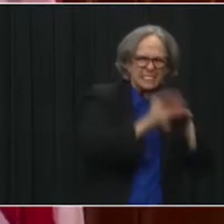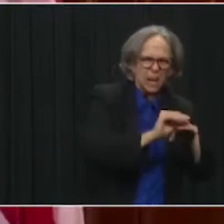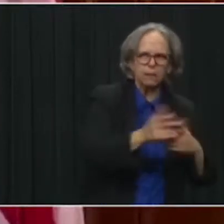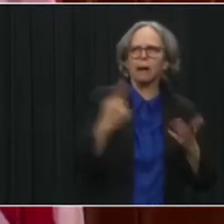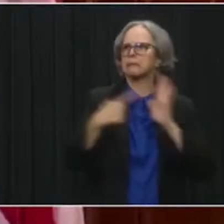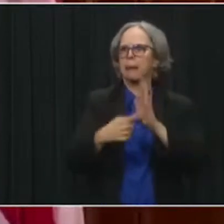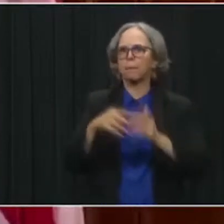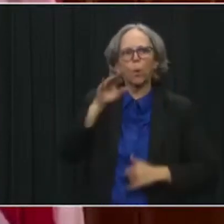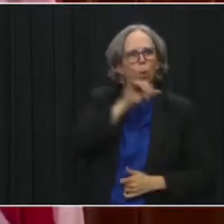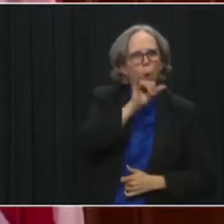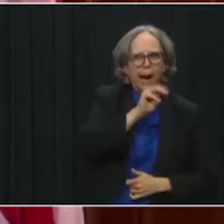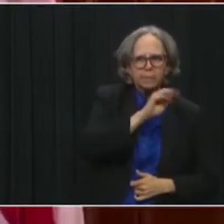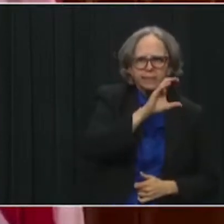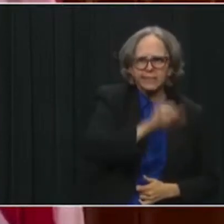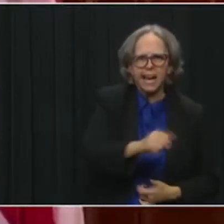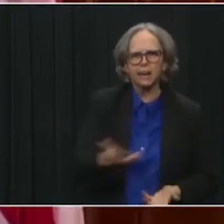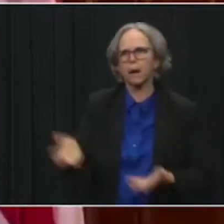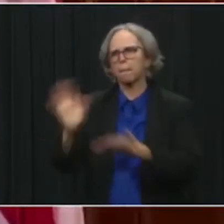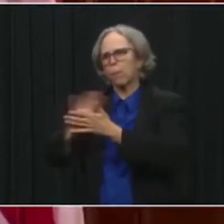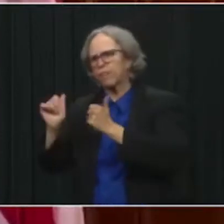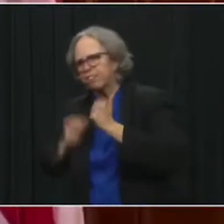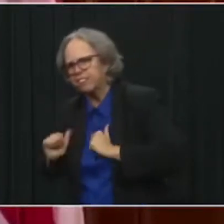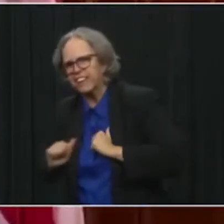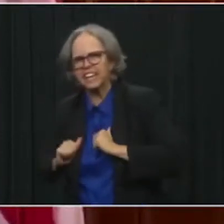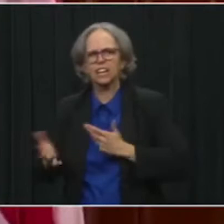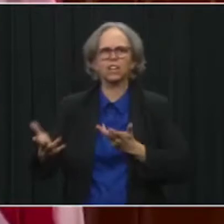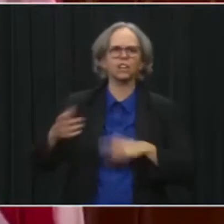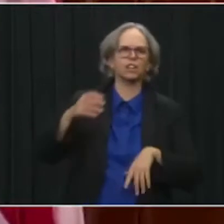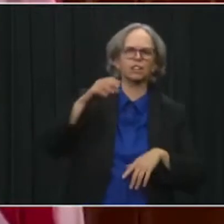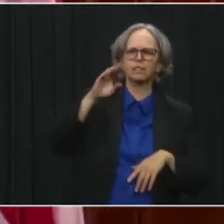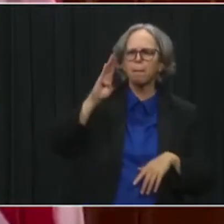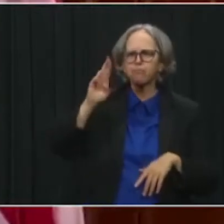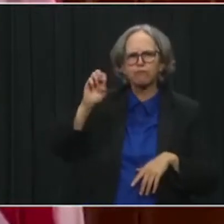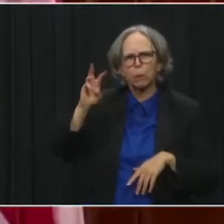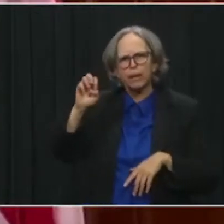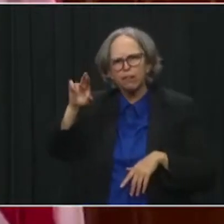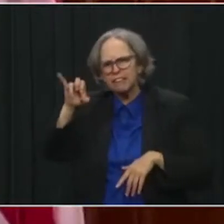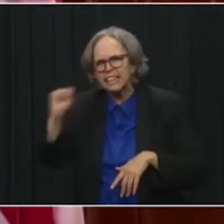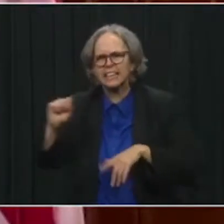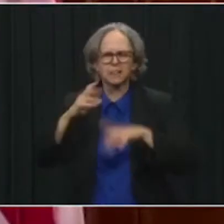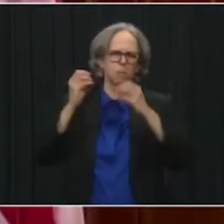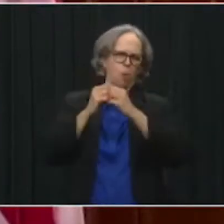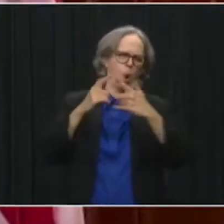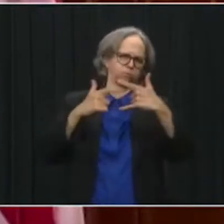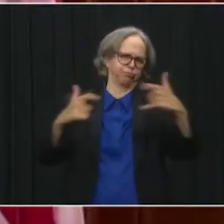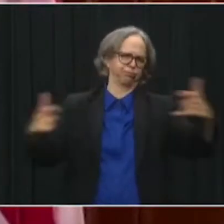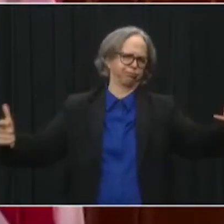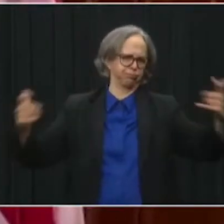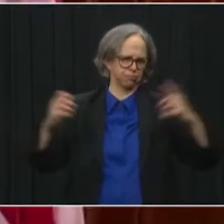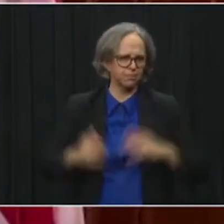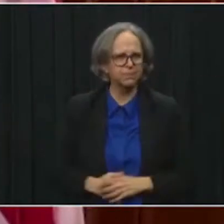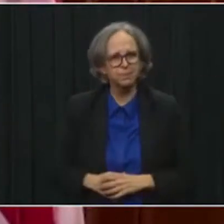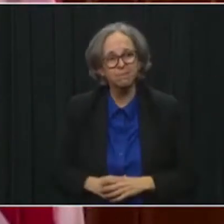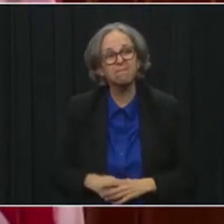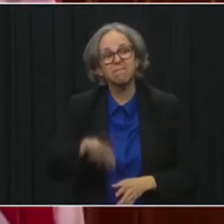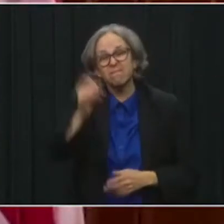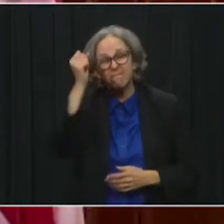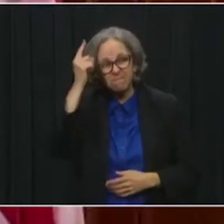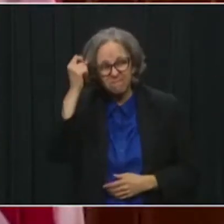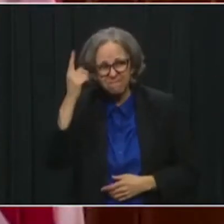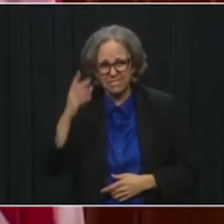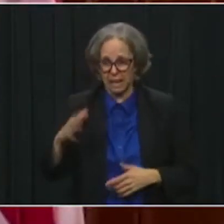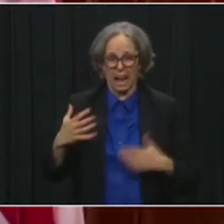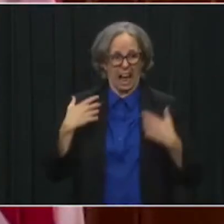breweries, and more. Each county doing it a little differently. Some local health departments are focusing on educating Ohioans about the safety